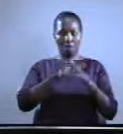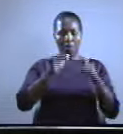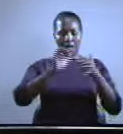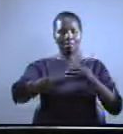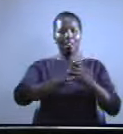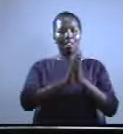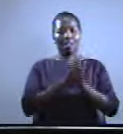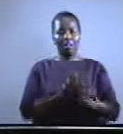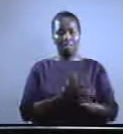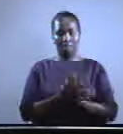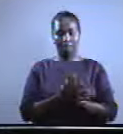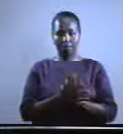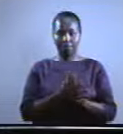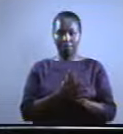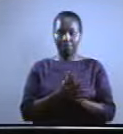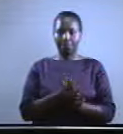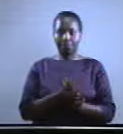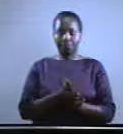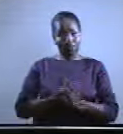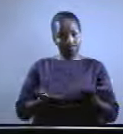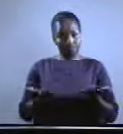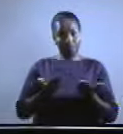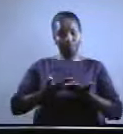honourable members and public